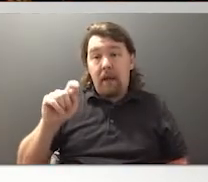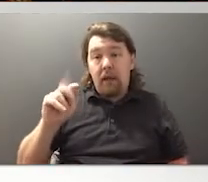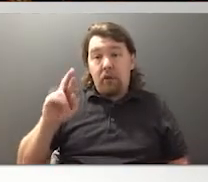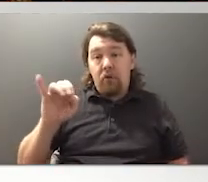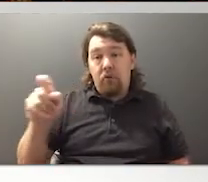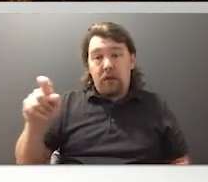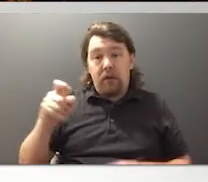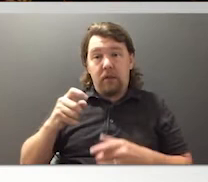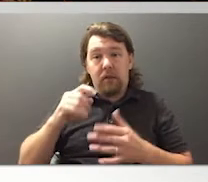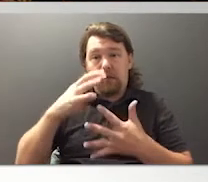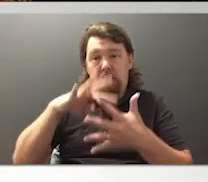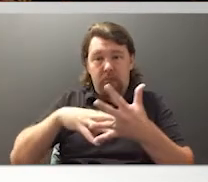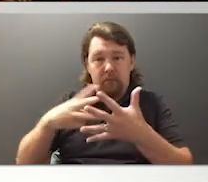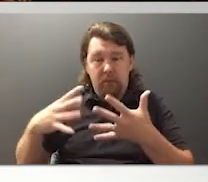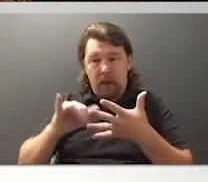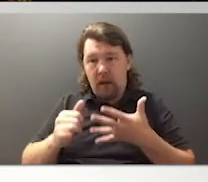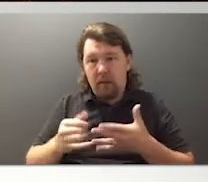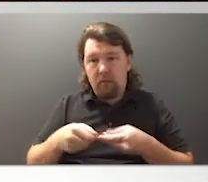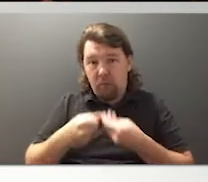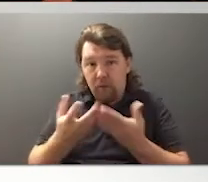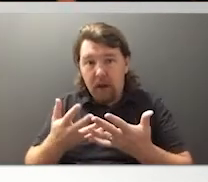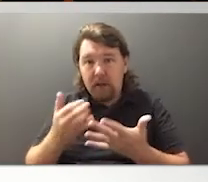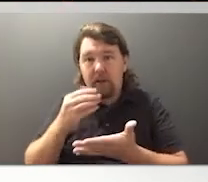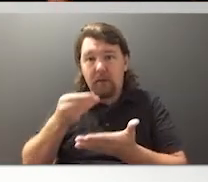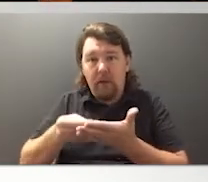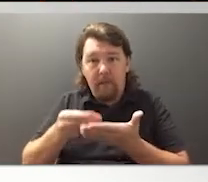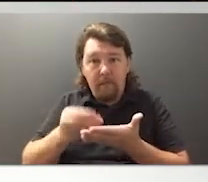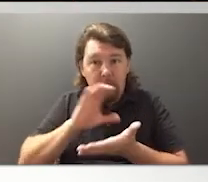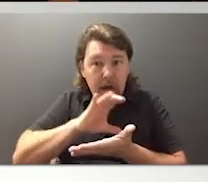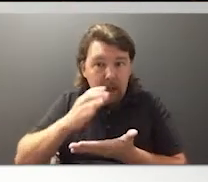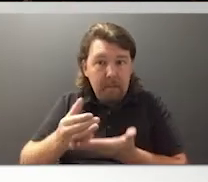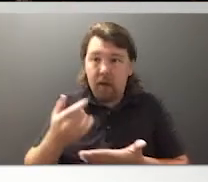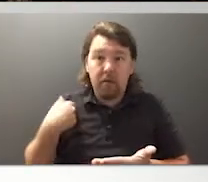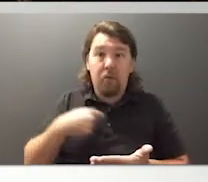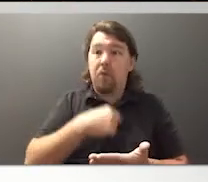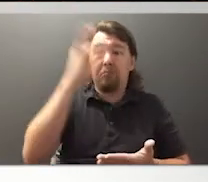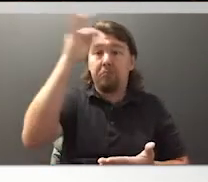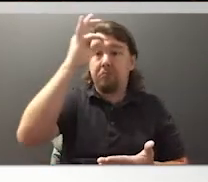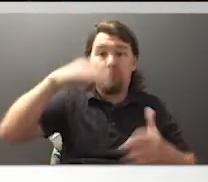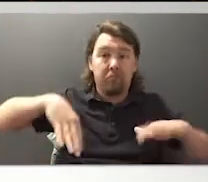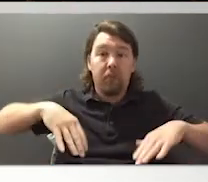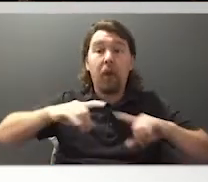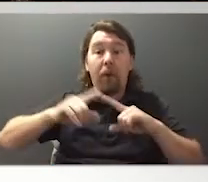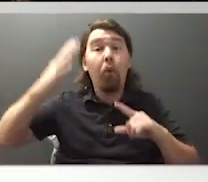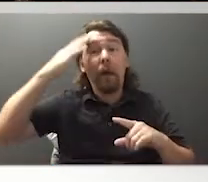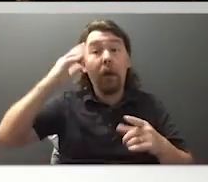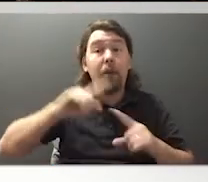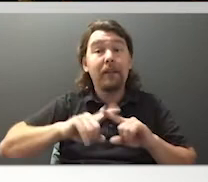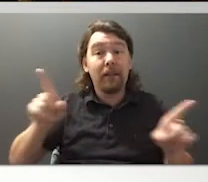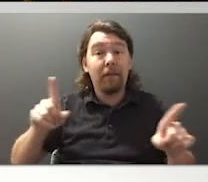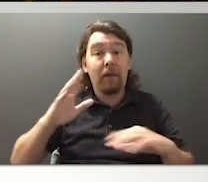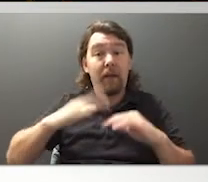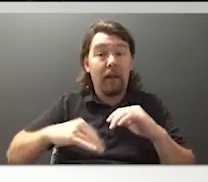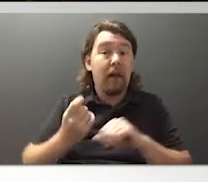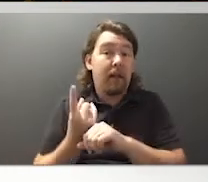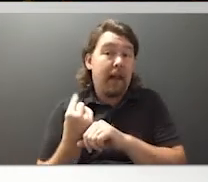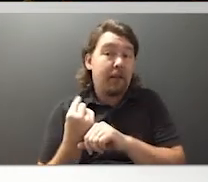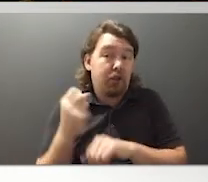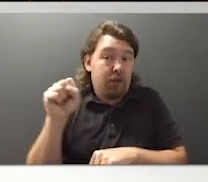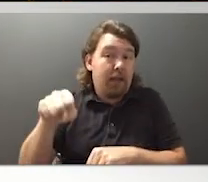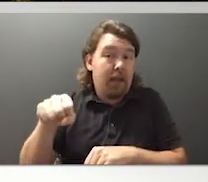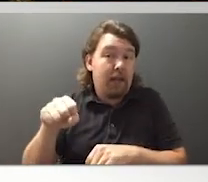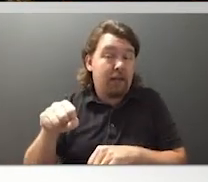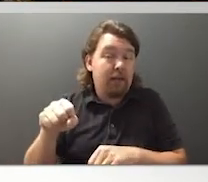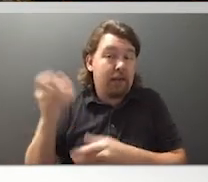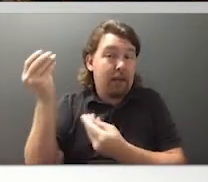and we haven't gotten the funding amounts yet at all. We do know that the funding amounts have changed. We've been